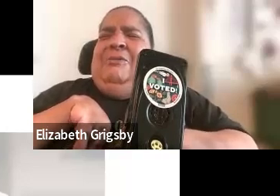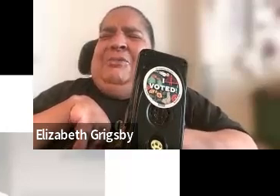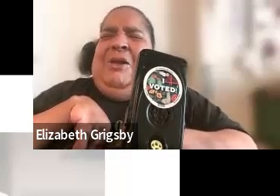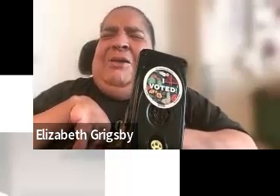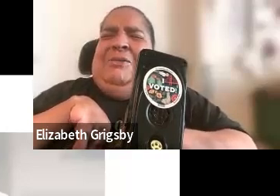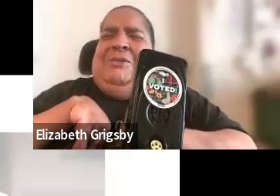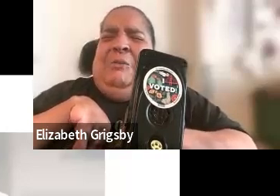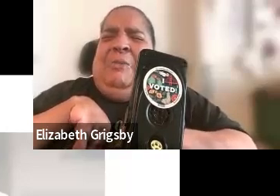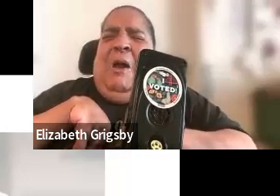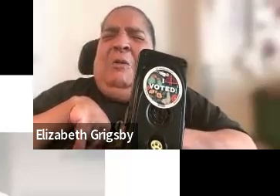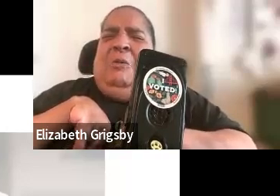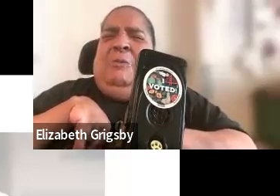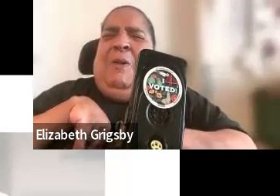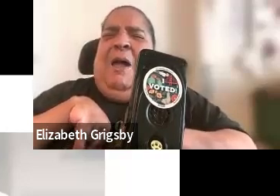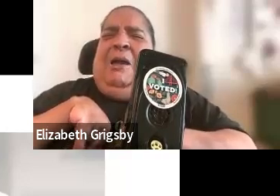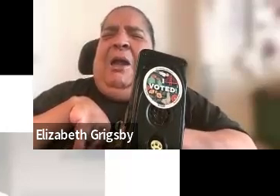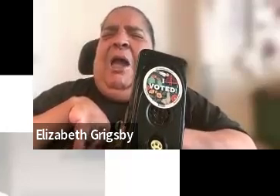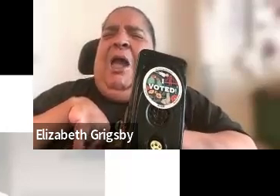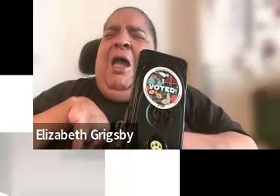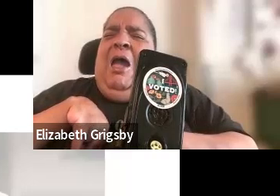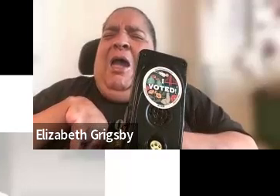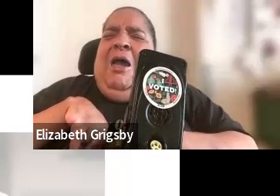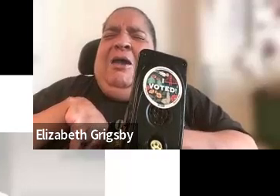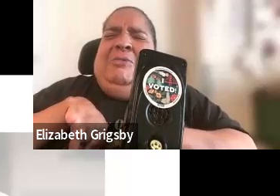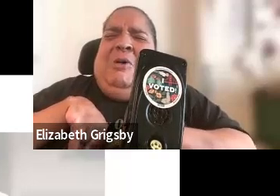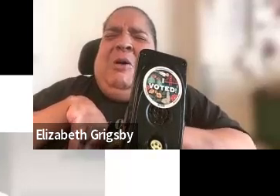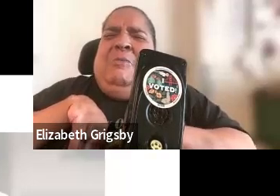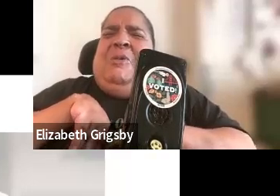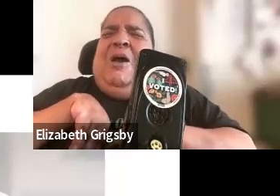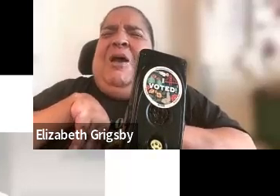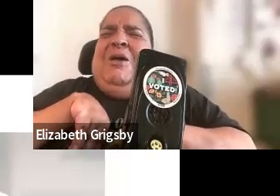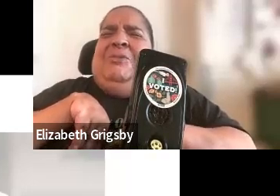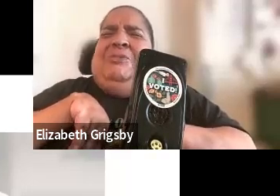and they're taking their power back. It's